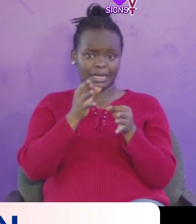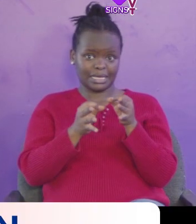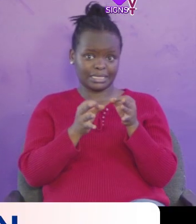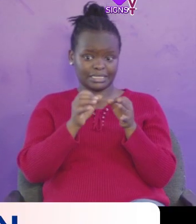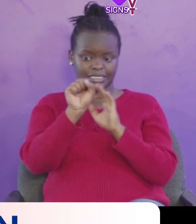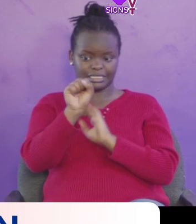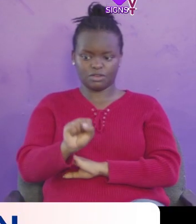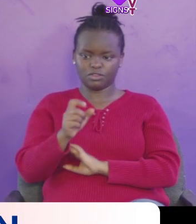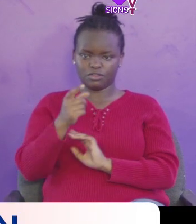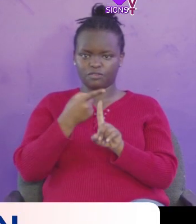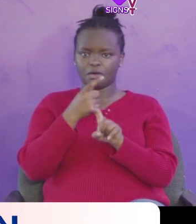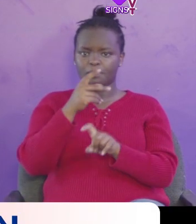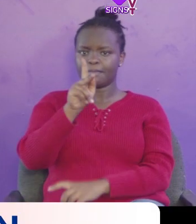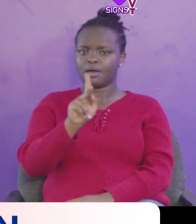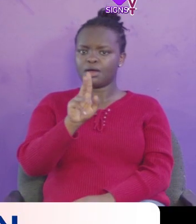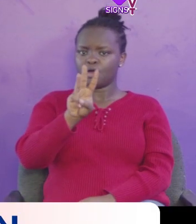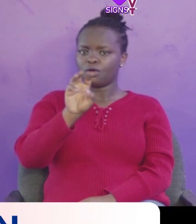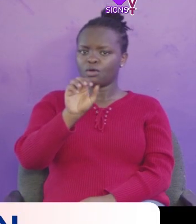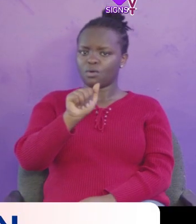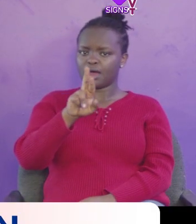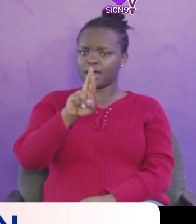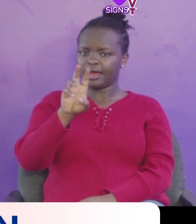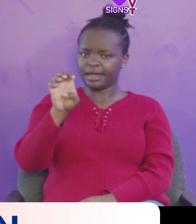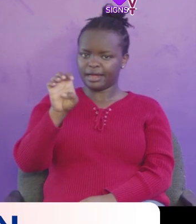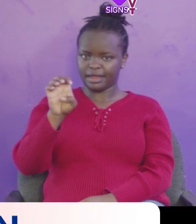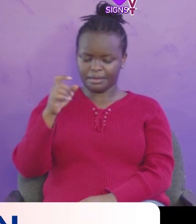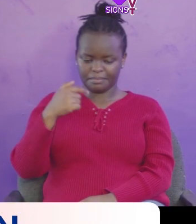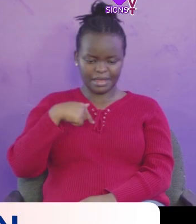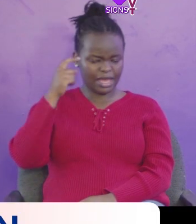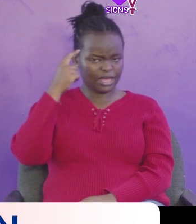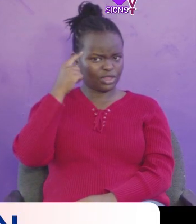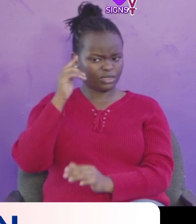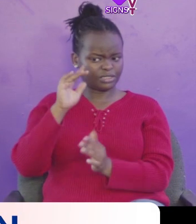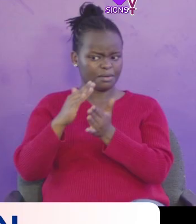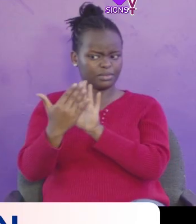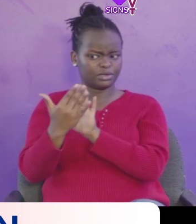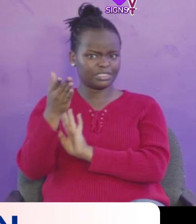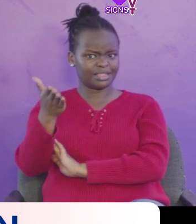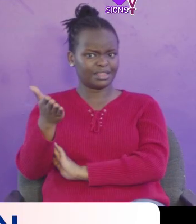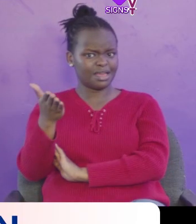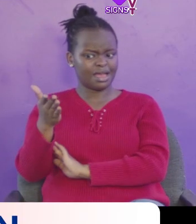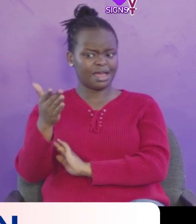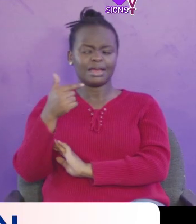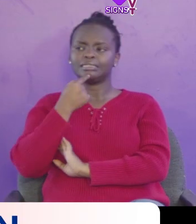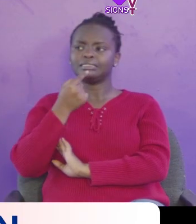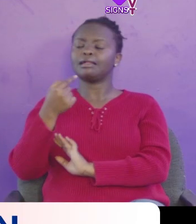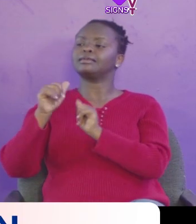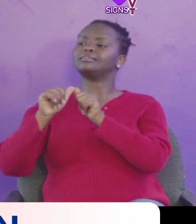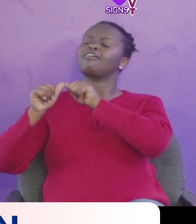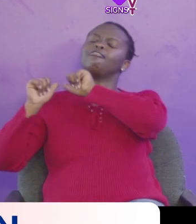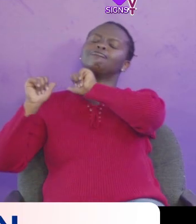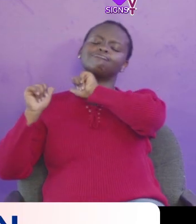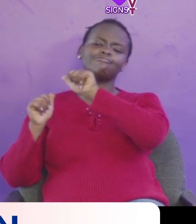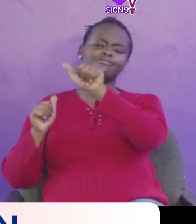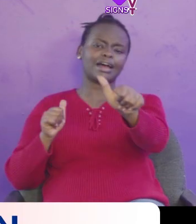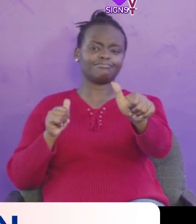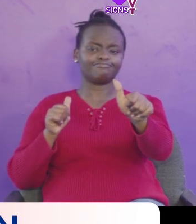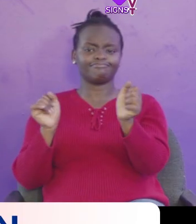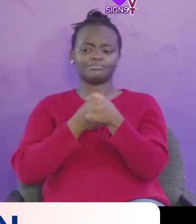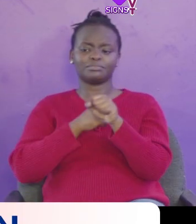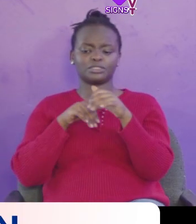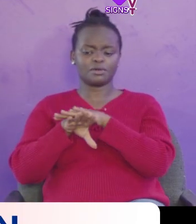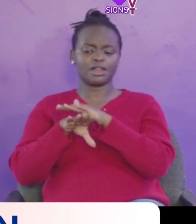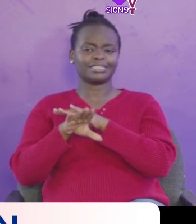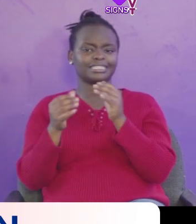Kware. That is, I thought I would approach Nikambiwa ni early from there. It's not something you can access